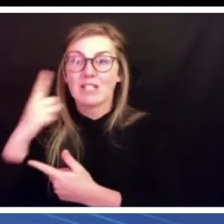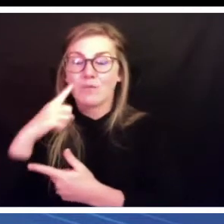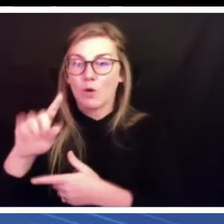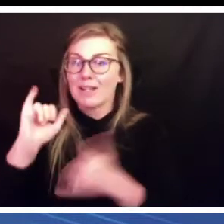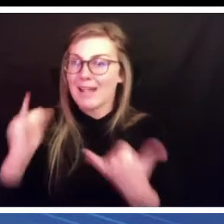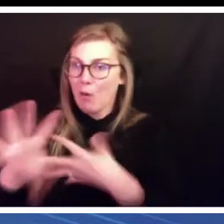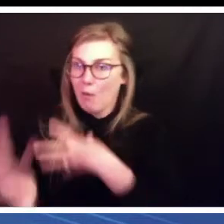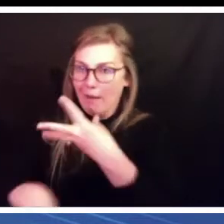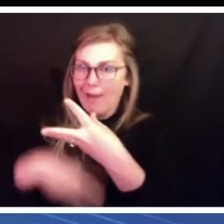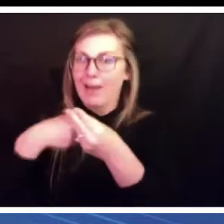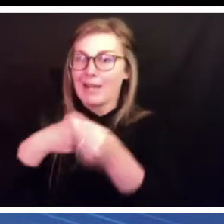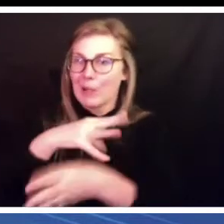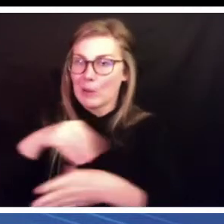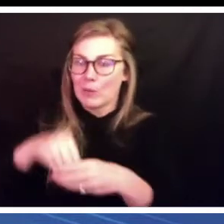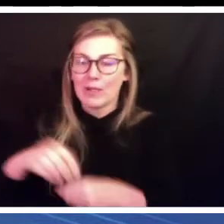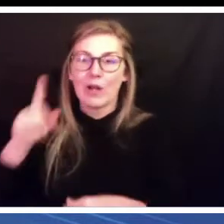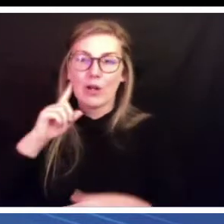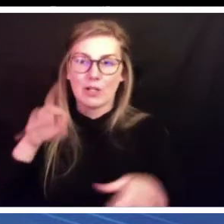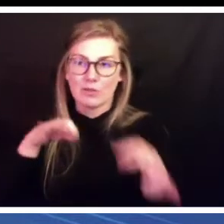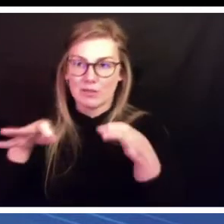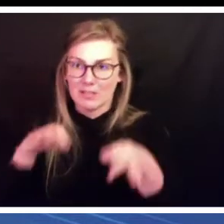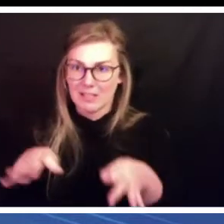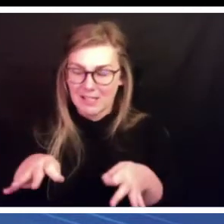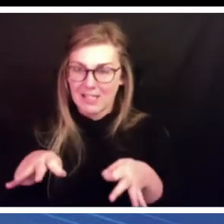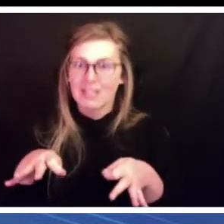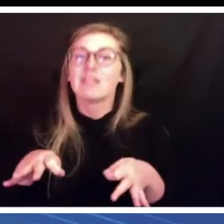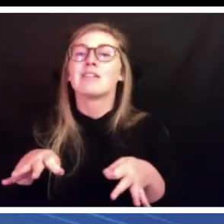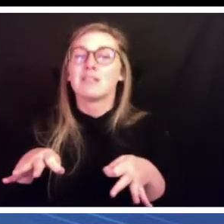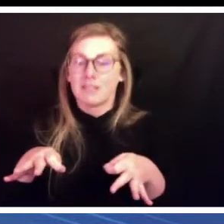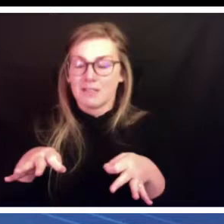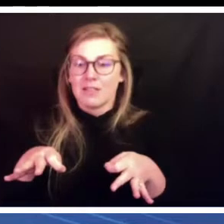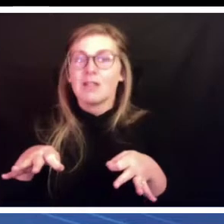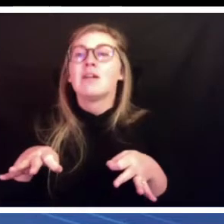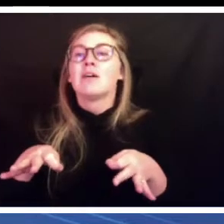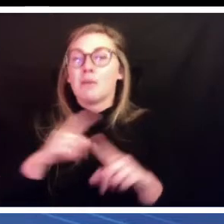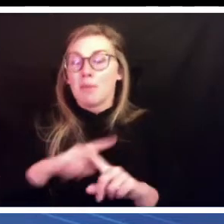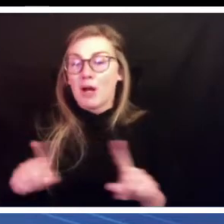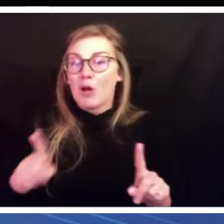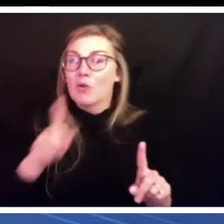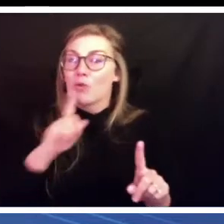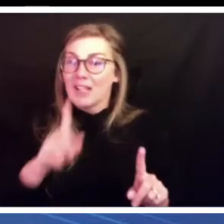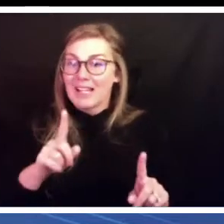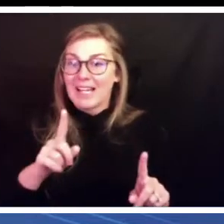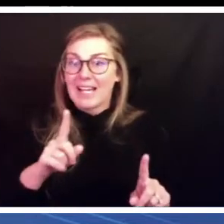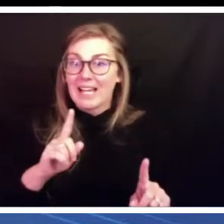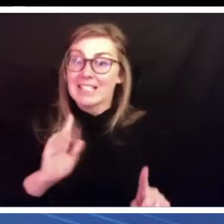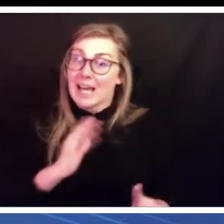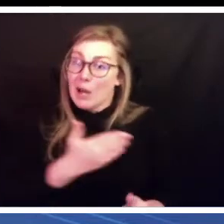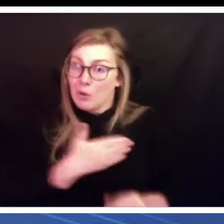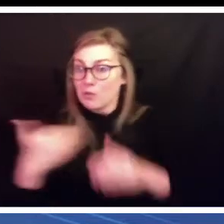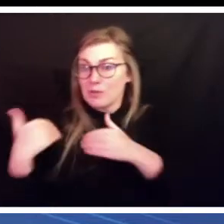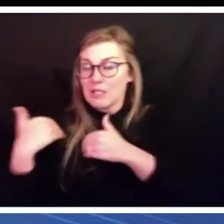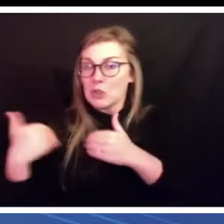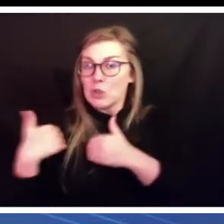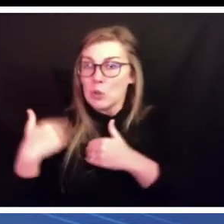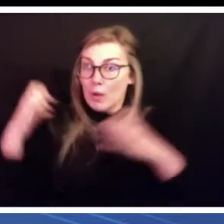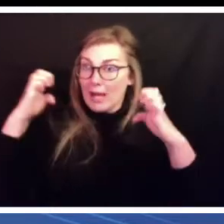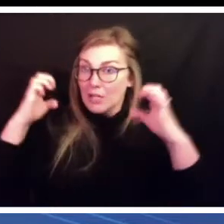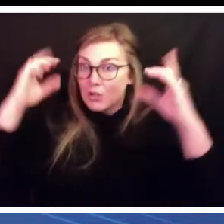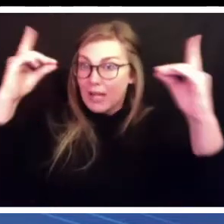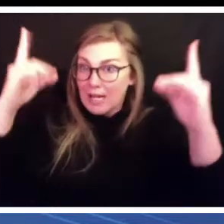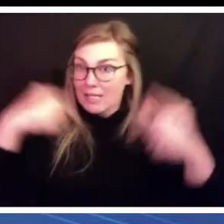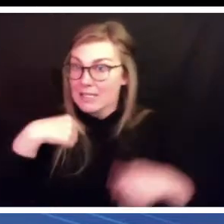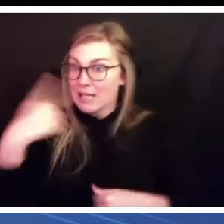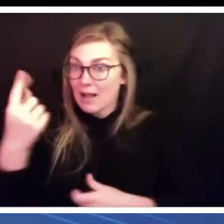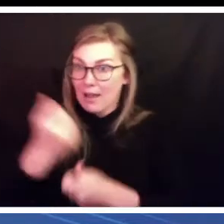have to do these open audio describing. We need to tell everybody. So last year the gala was at, um,